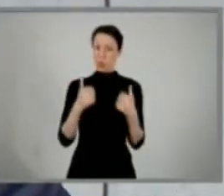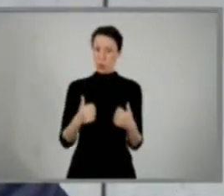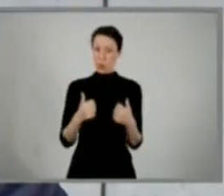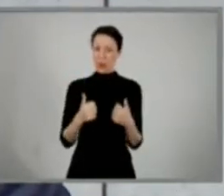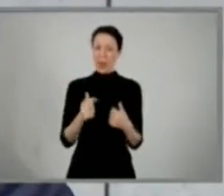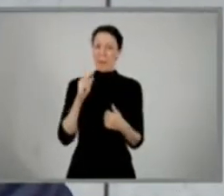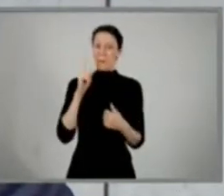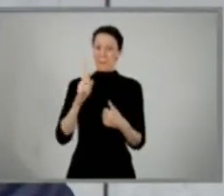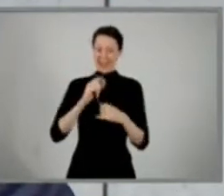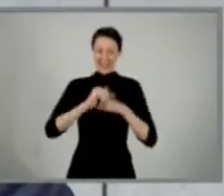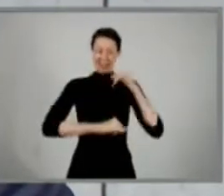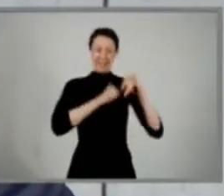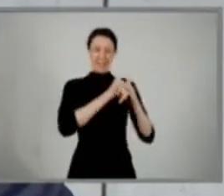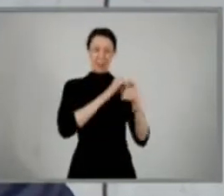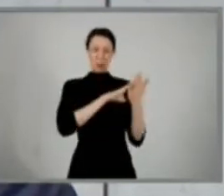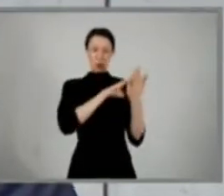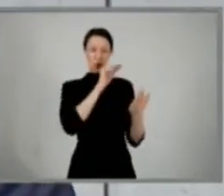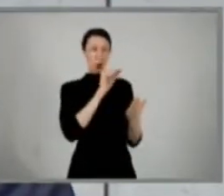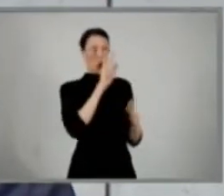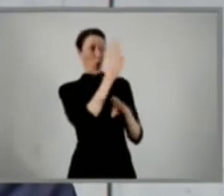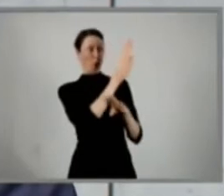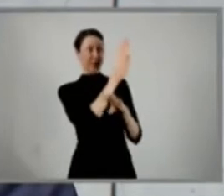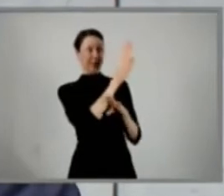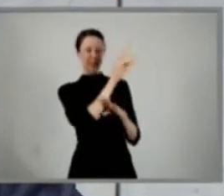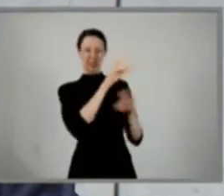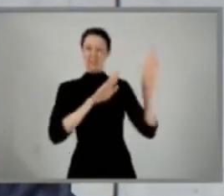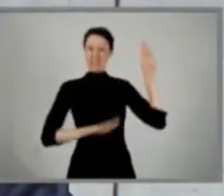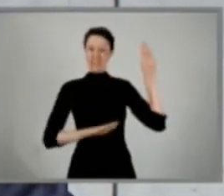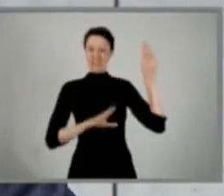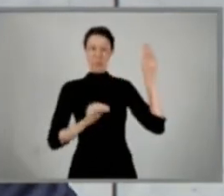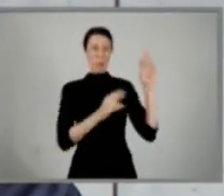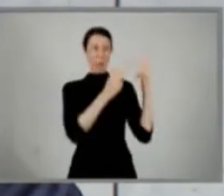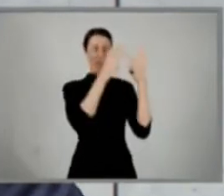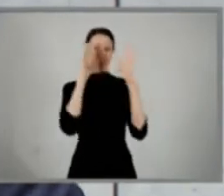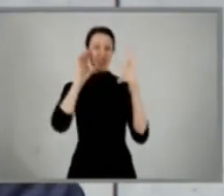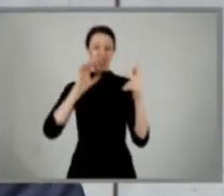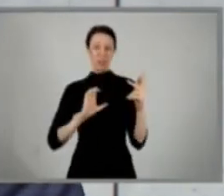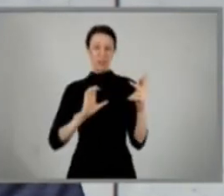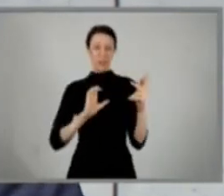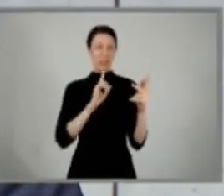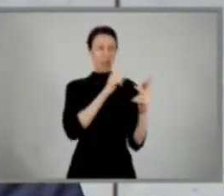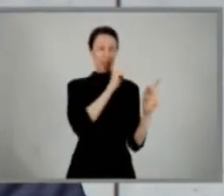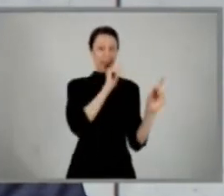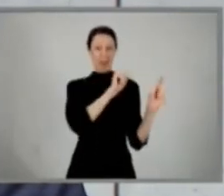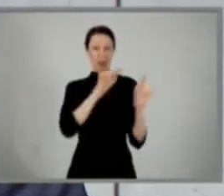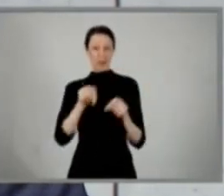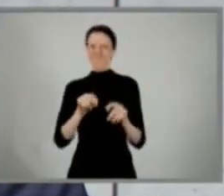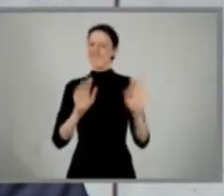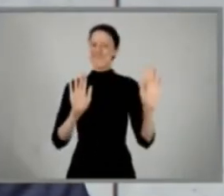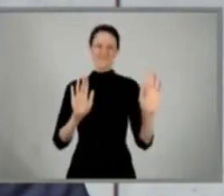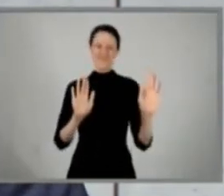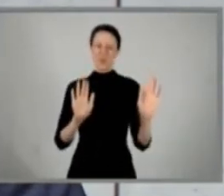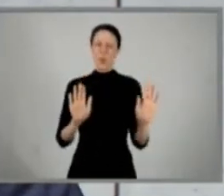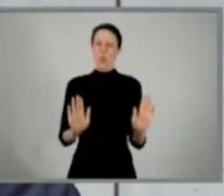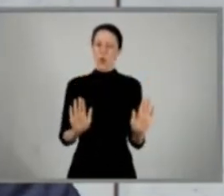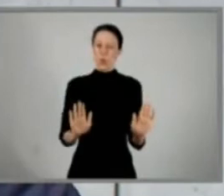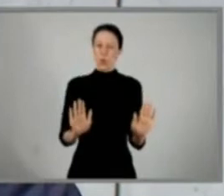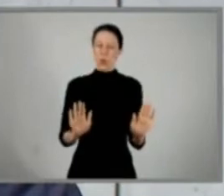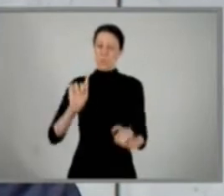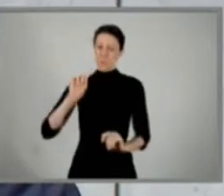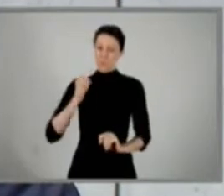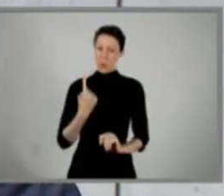itself. It's Australians coming home first. That is the Commonwealth policy, that is our policy, and